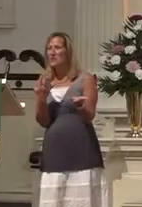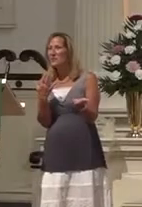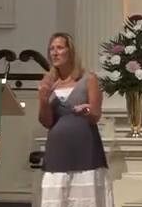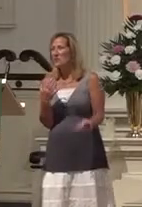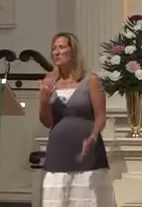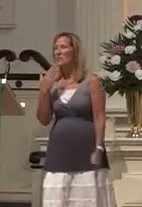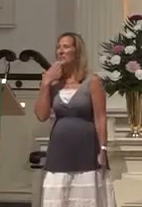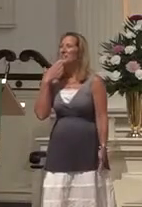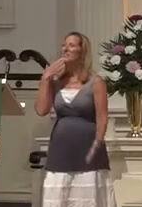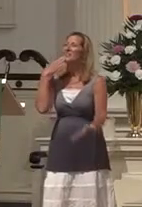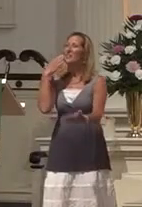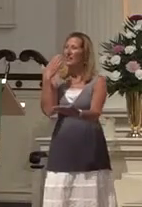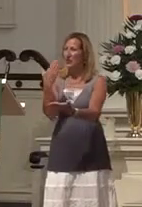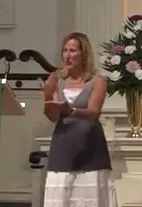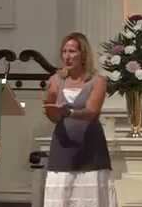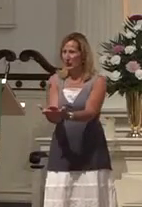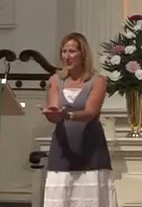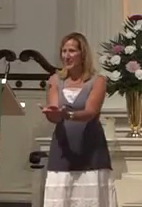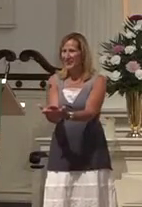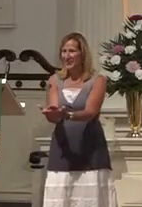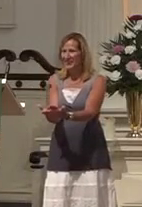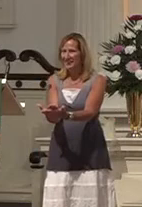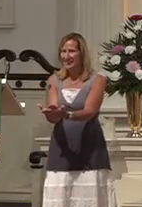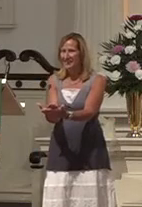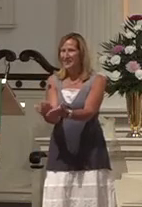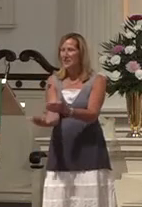So review for good morning. Good